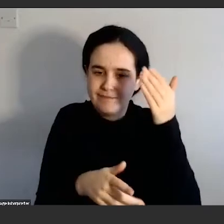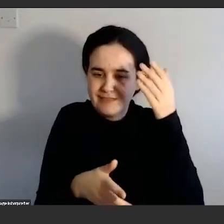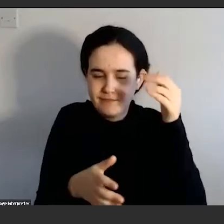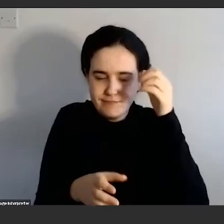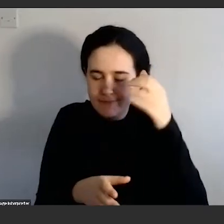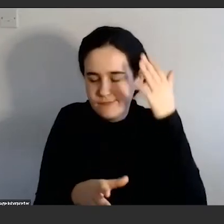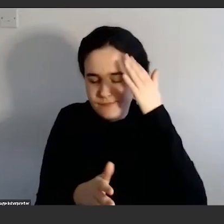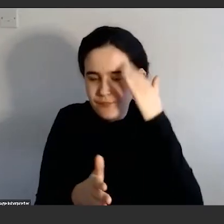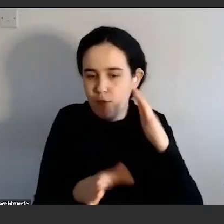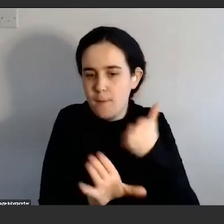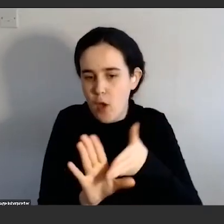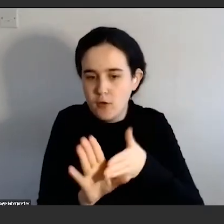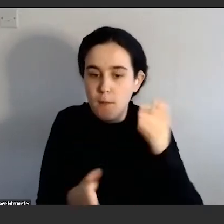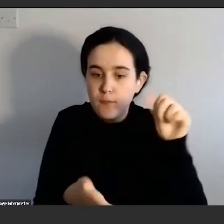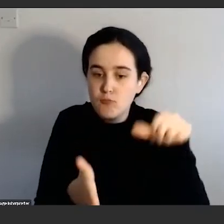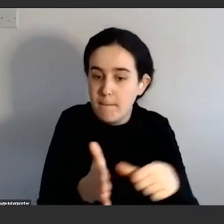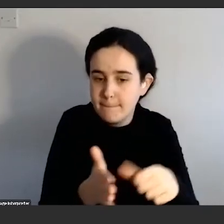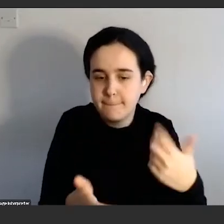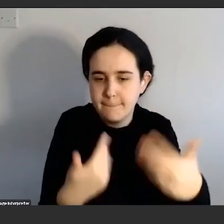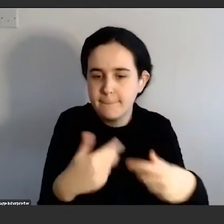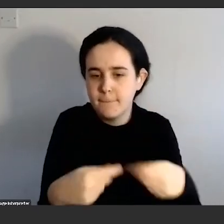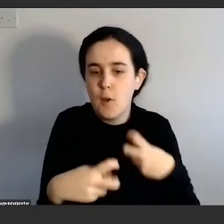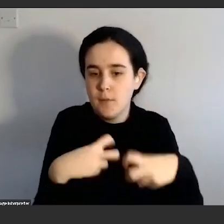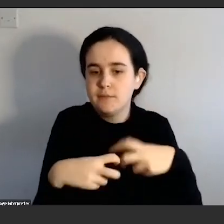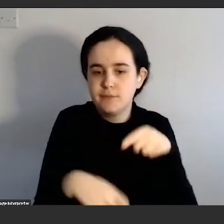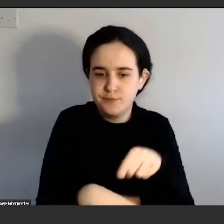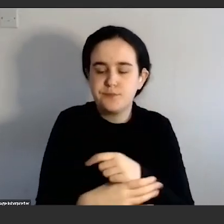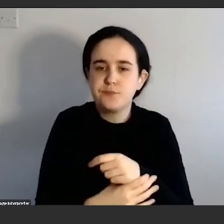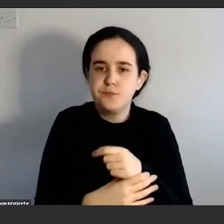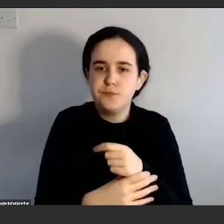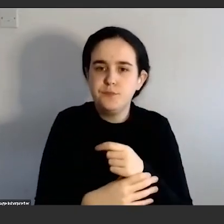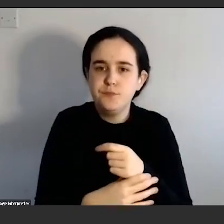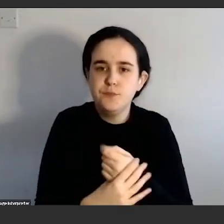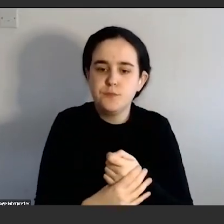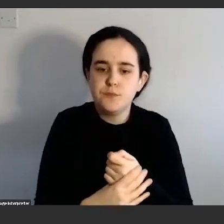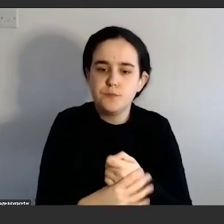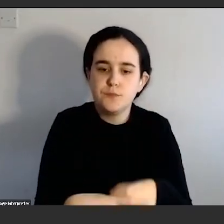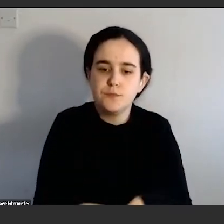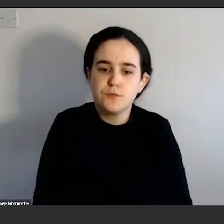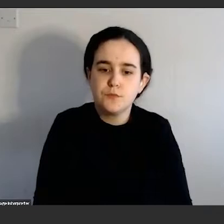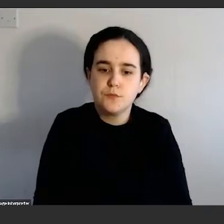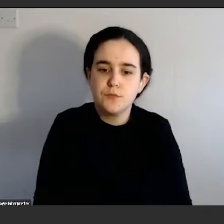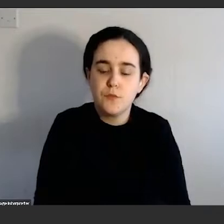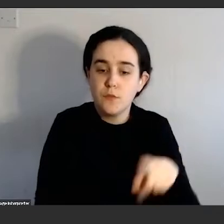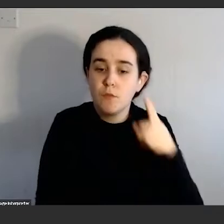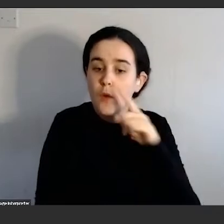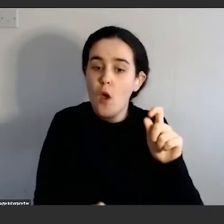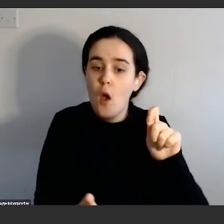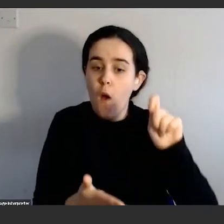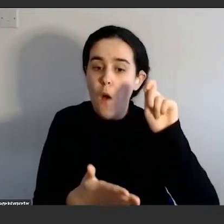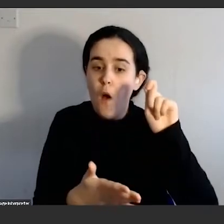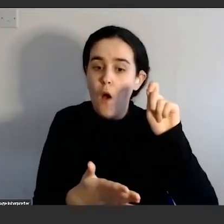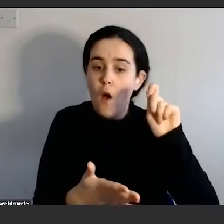health. And these are little small stories, but they show just how much we are